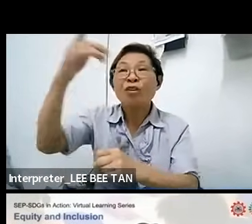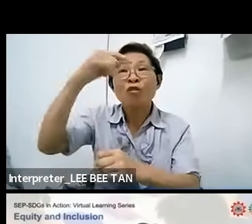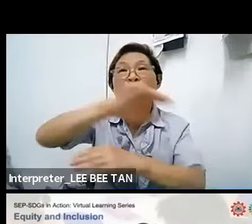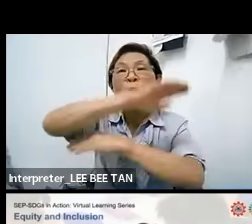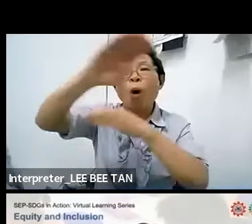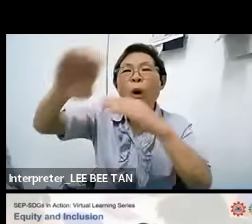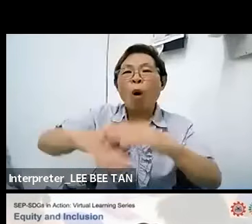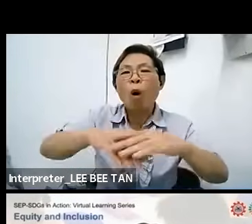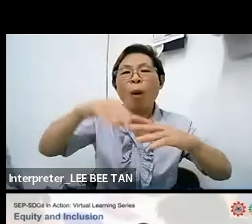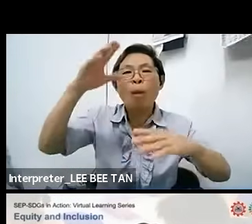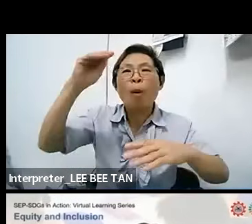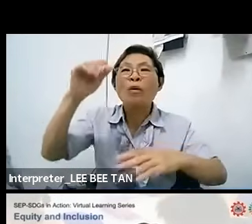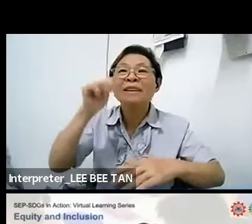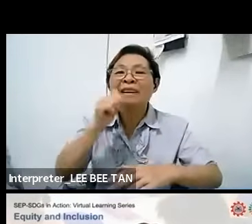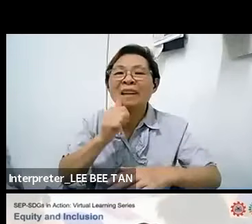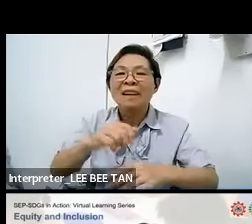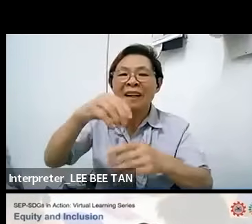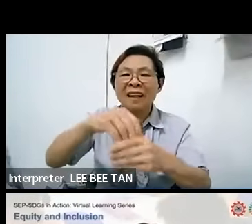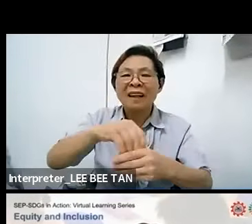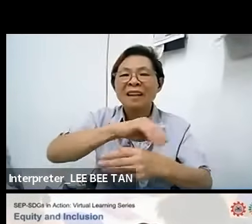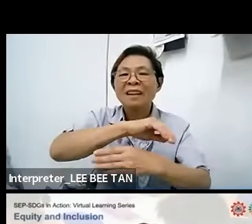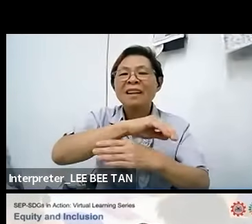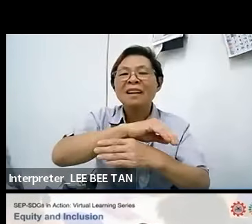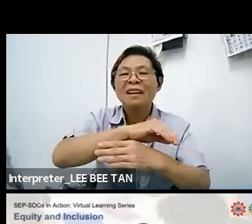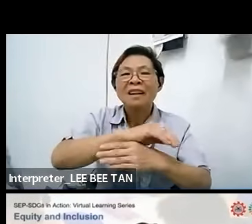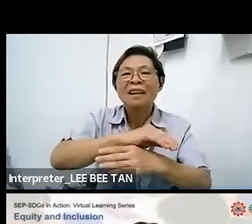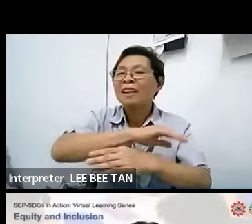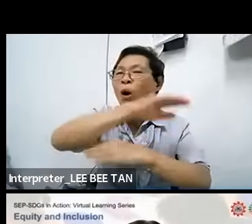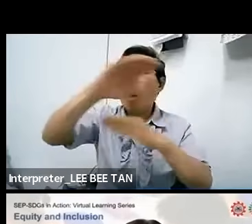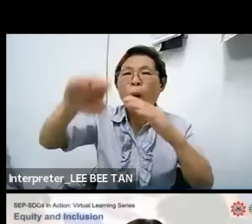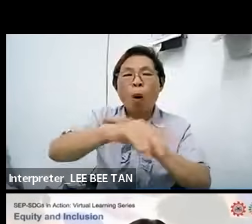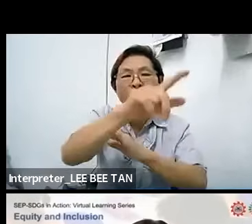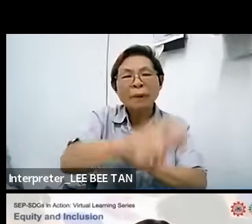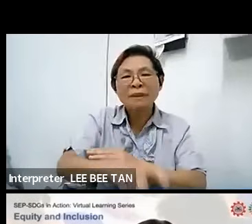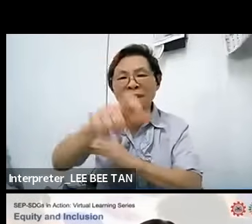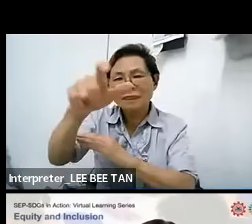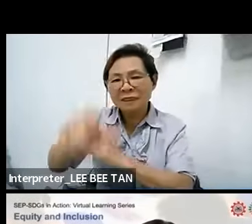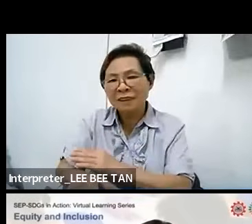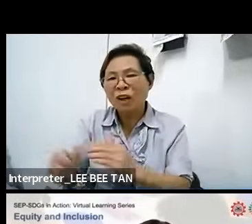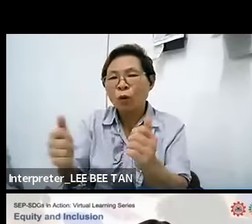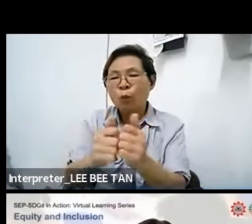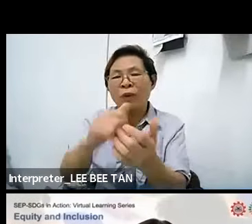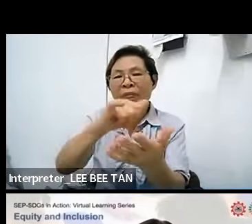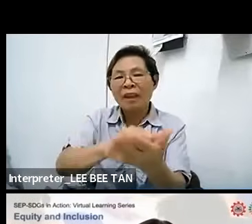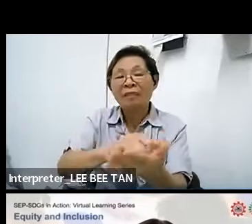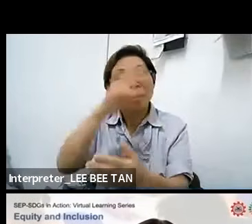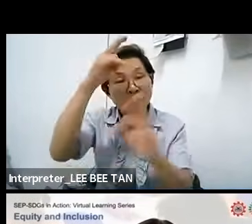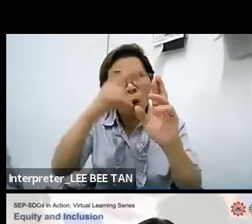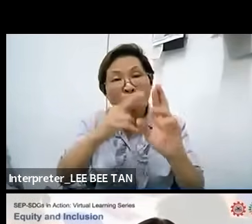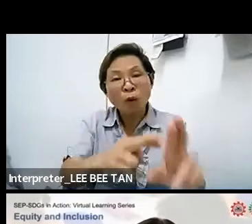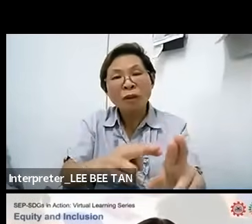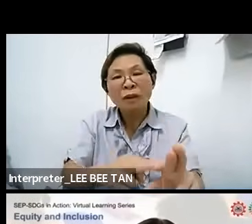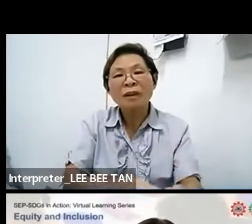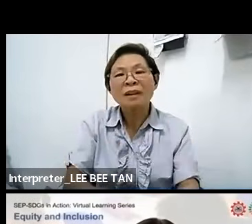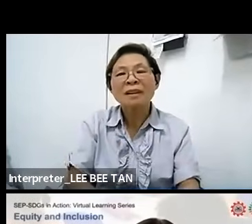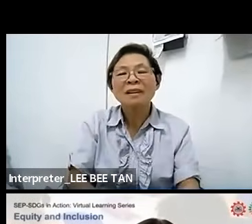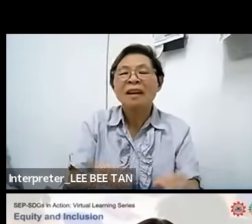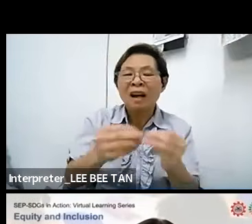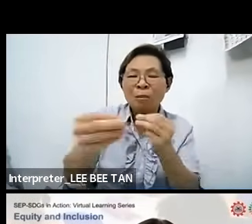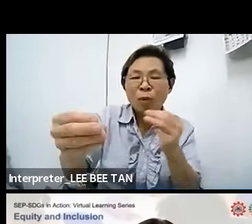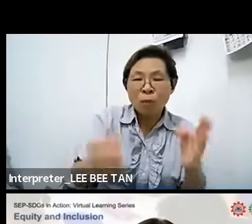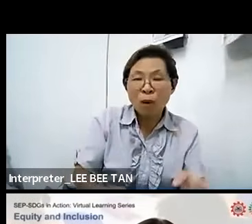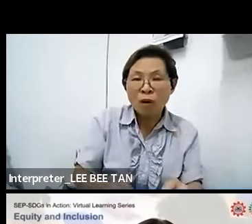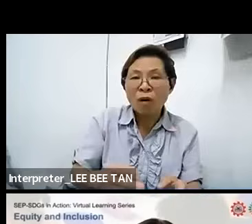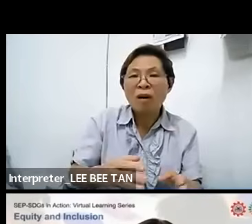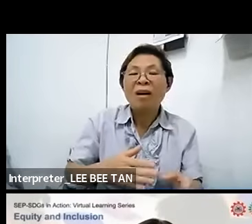every voice matters and every person belongs. With that, it is truly an honor to serve as the moderator for